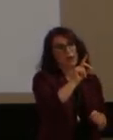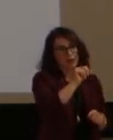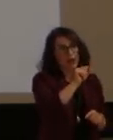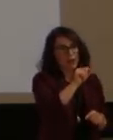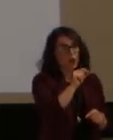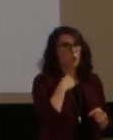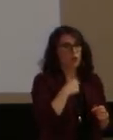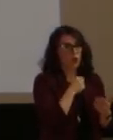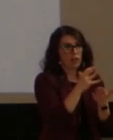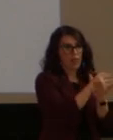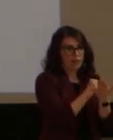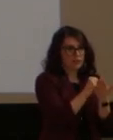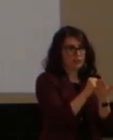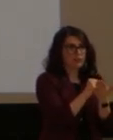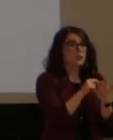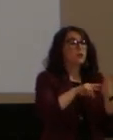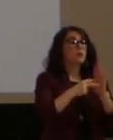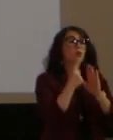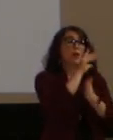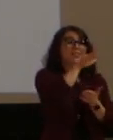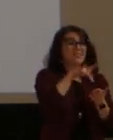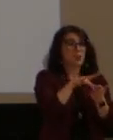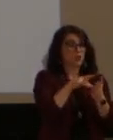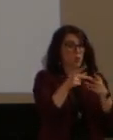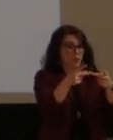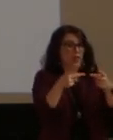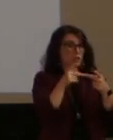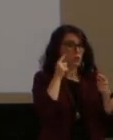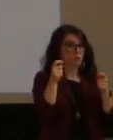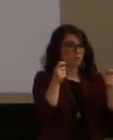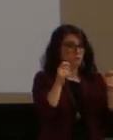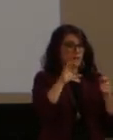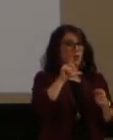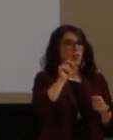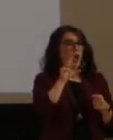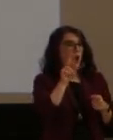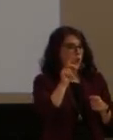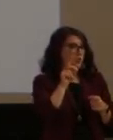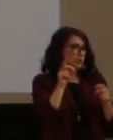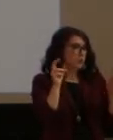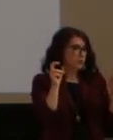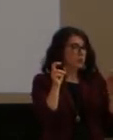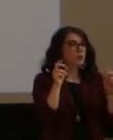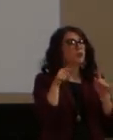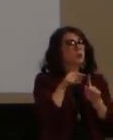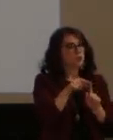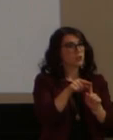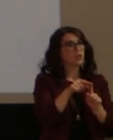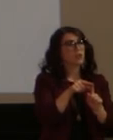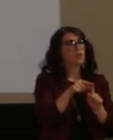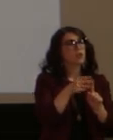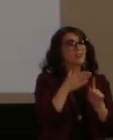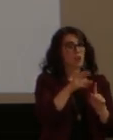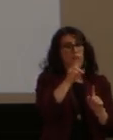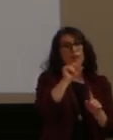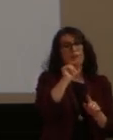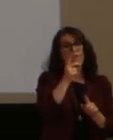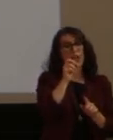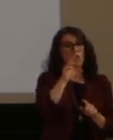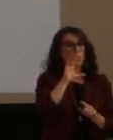It consists of a central curated enclave that exists at the cloud. You remember the Data and Research Center exists at Vanderbilt.